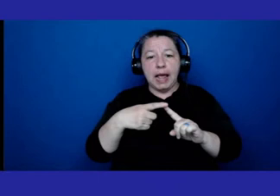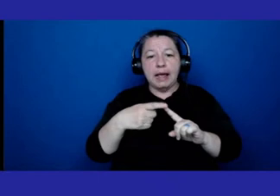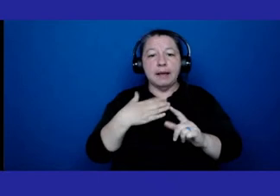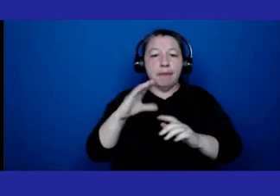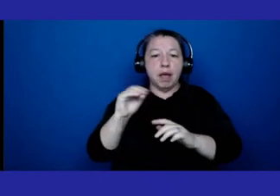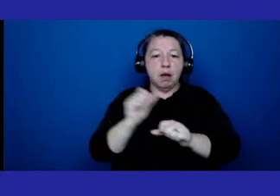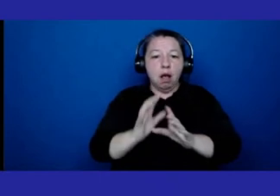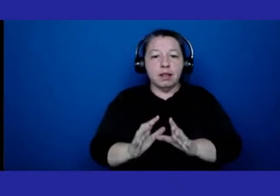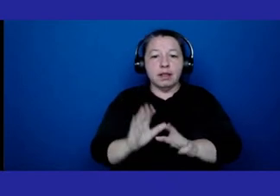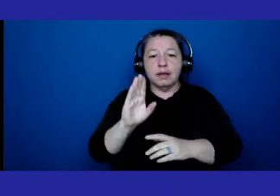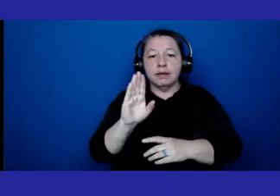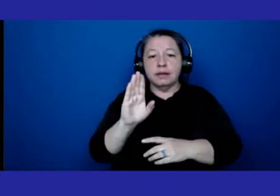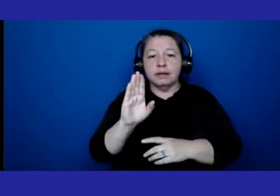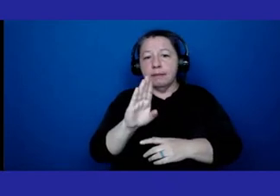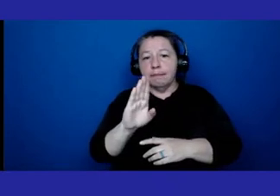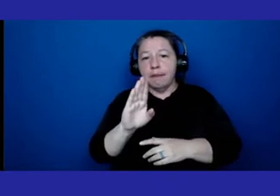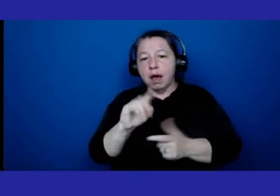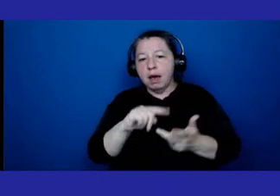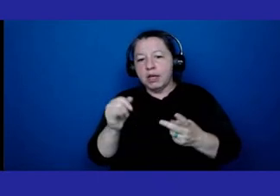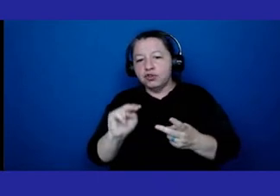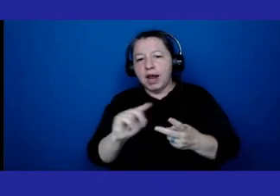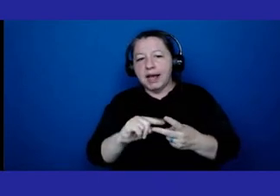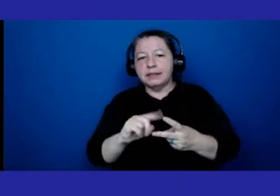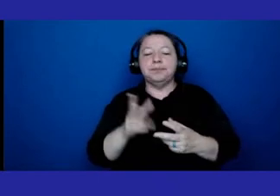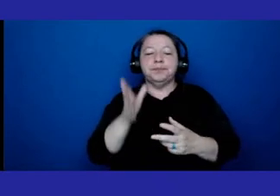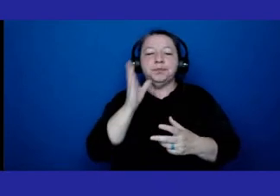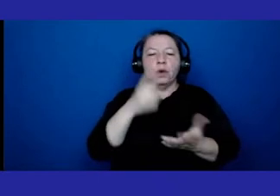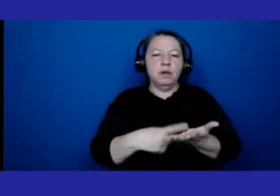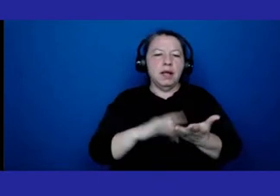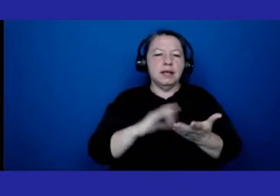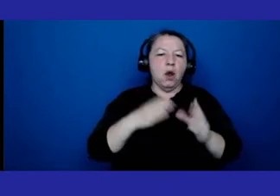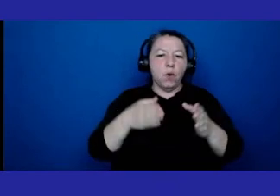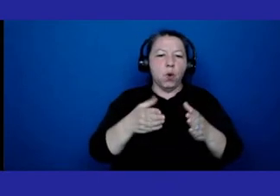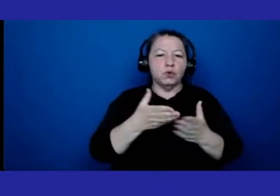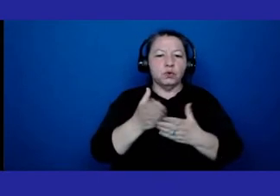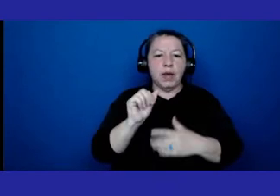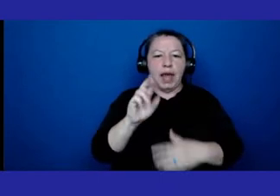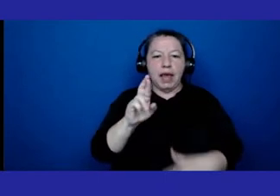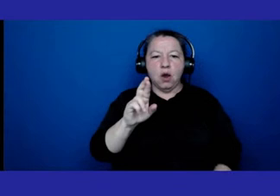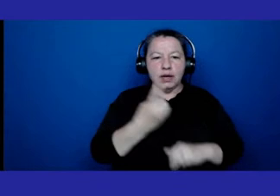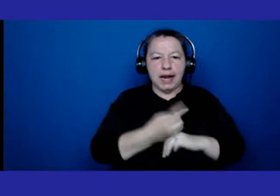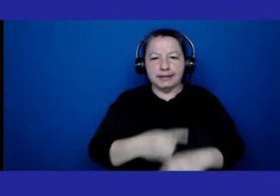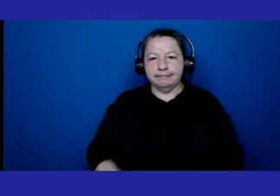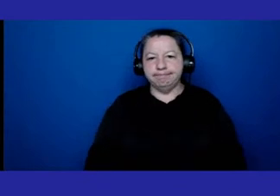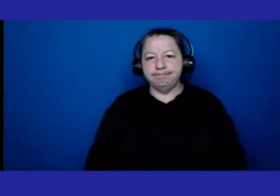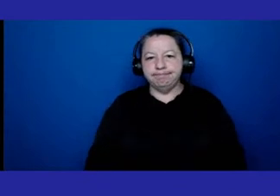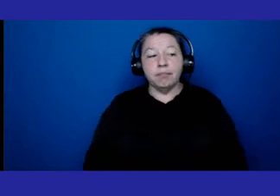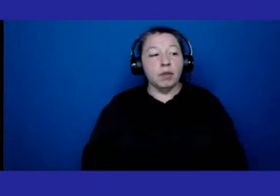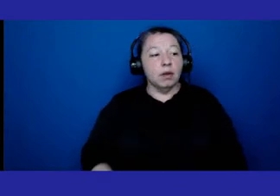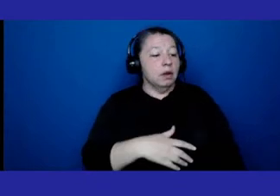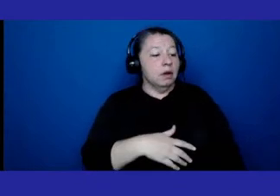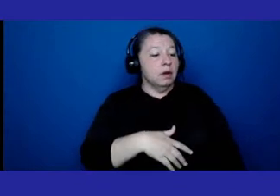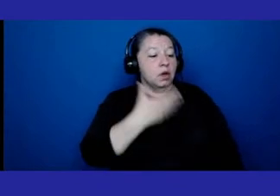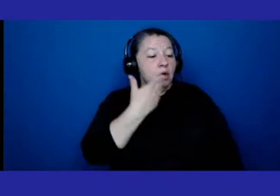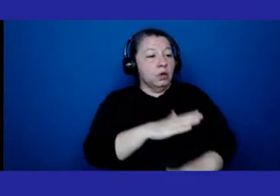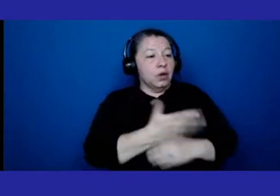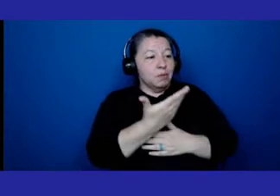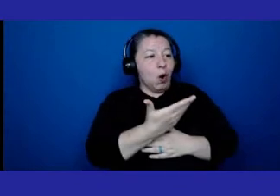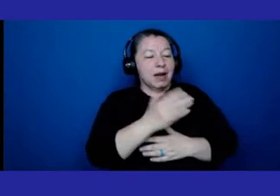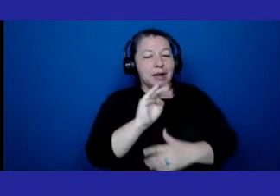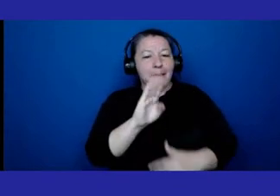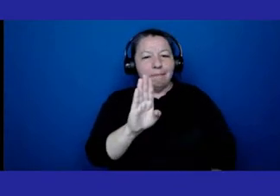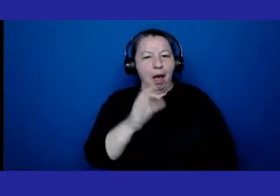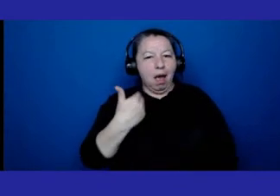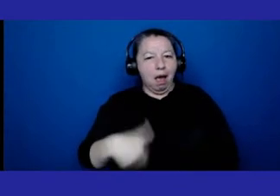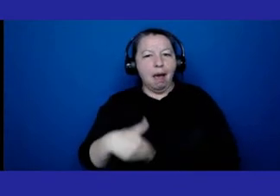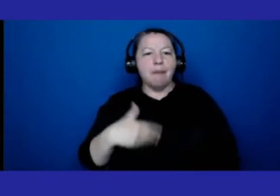Dryden, will be talking through our focus on AR days. Good afternoon. Or good morning. Bob Mulliken. Just